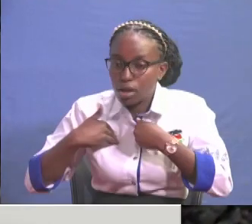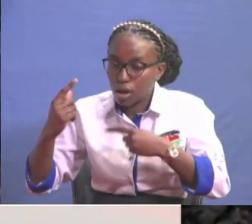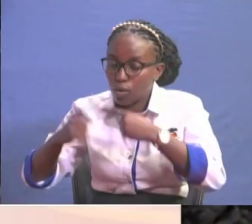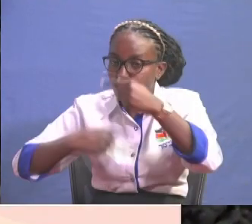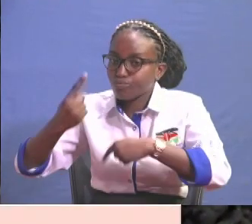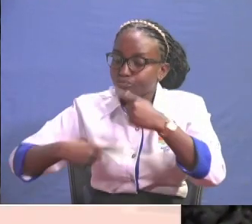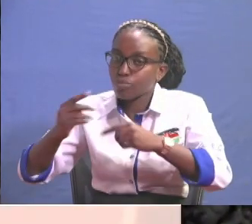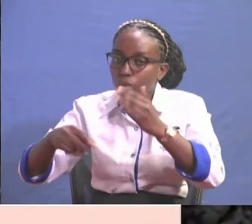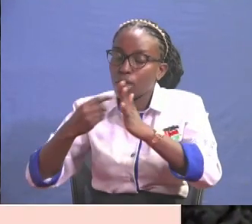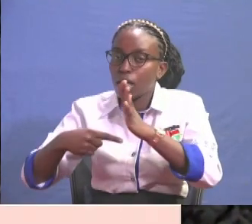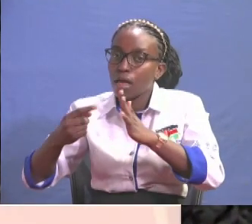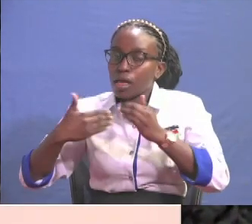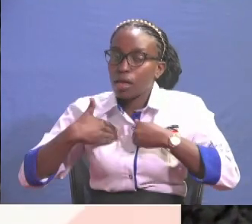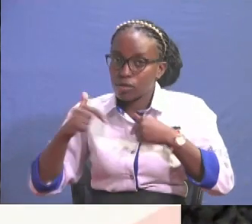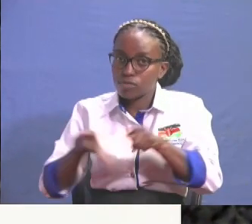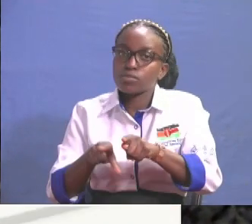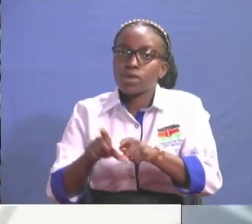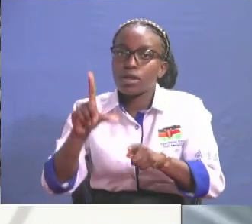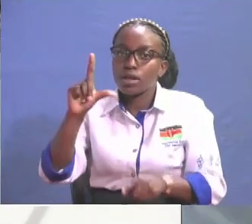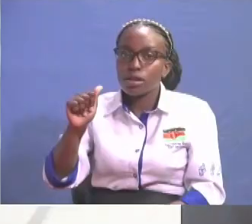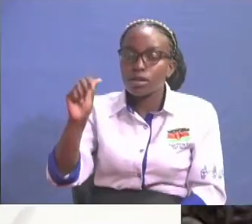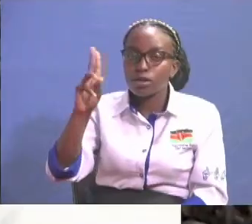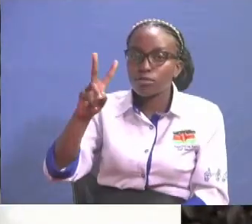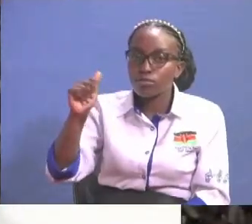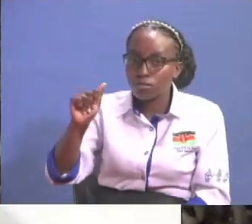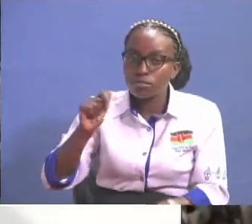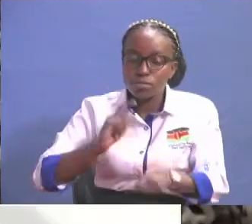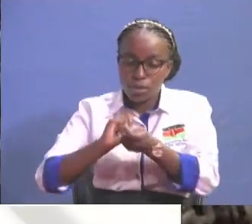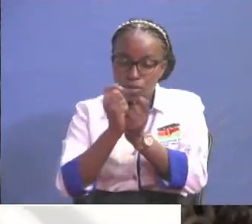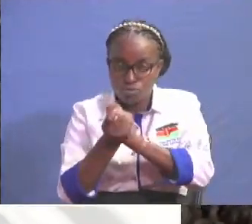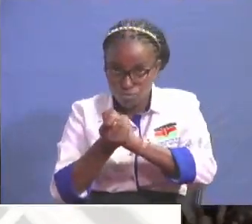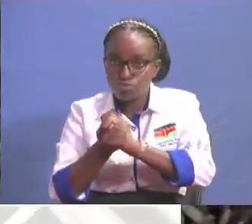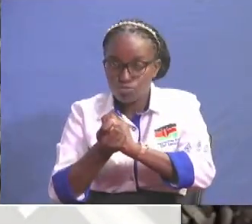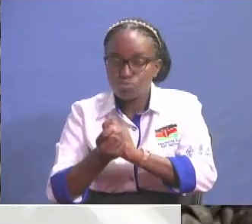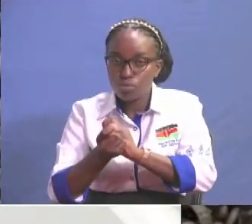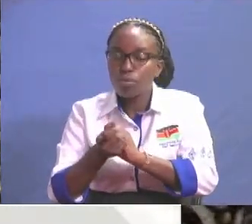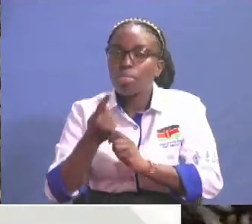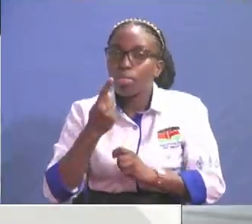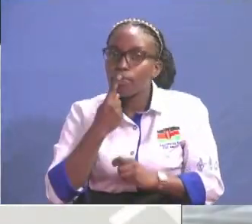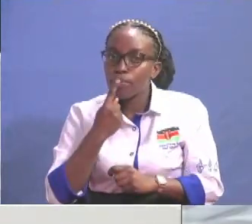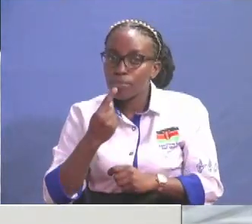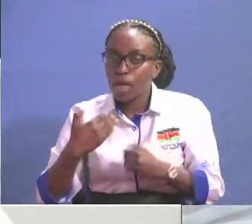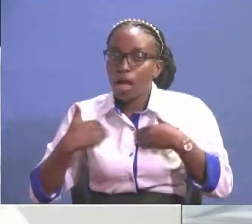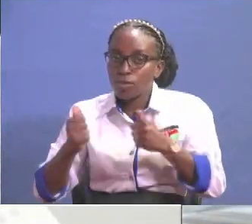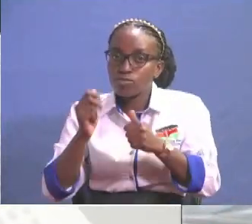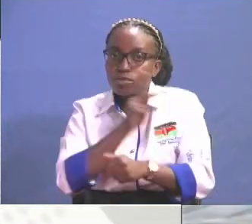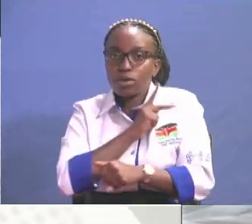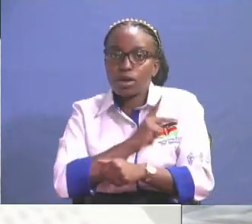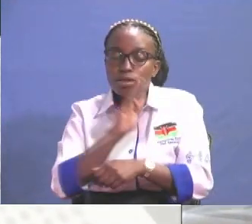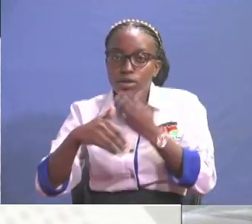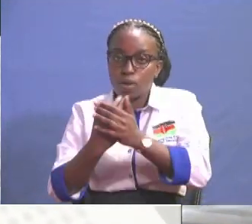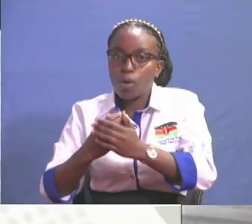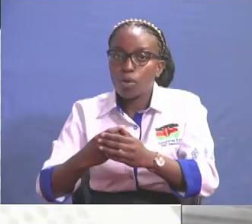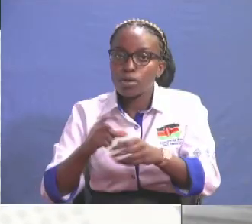insects. Thousands of these larvae eat in a twisting mound, sharing a single serving of any kind of organic waste.